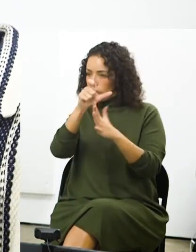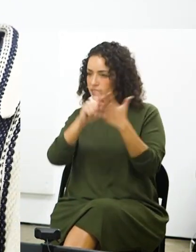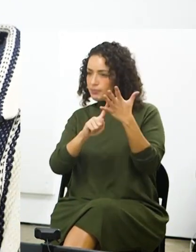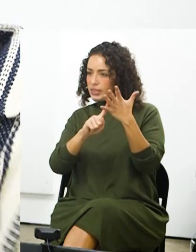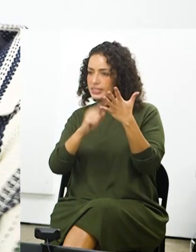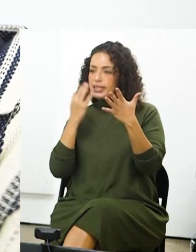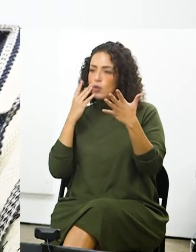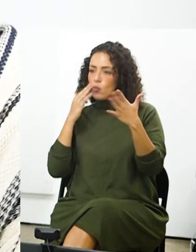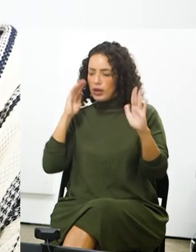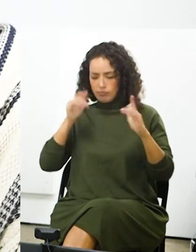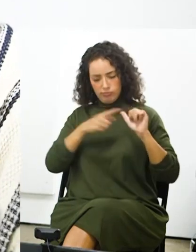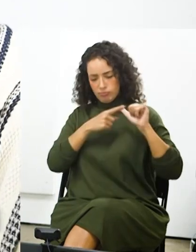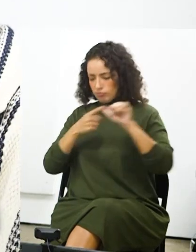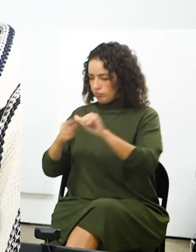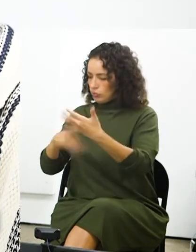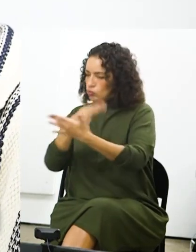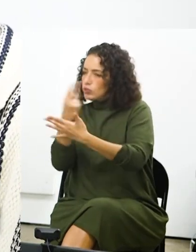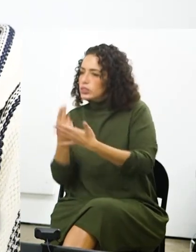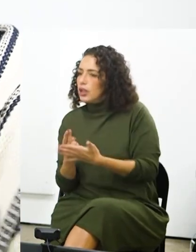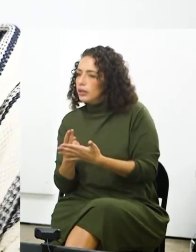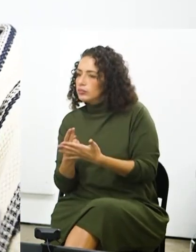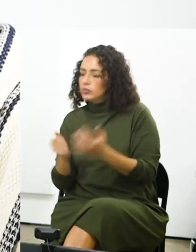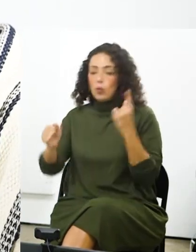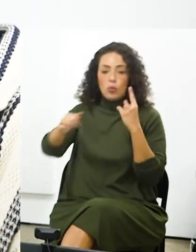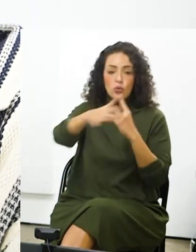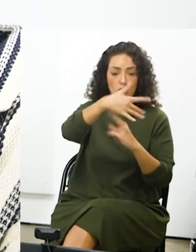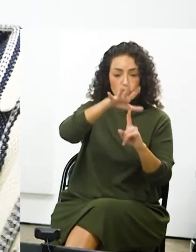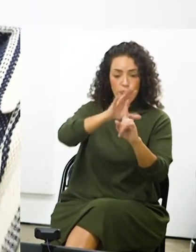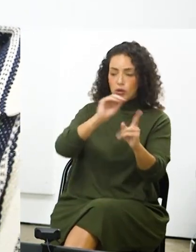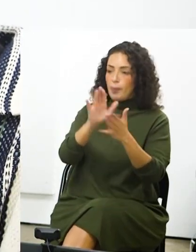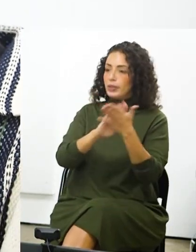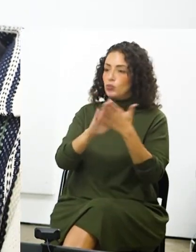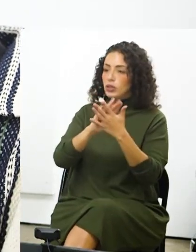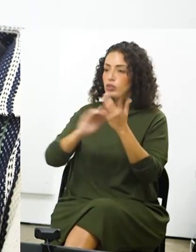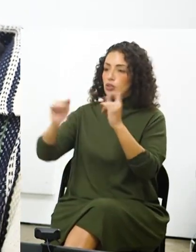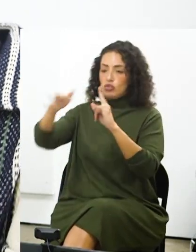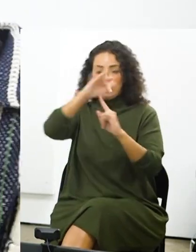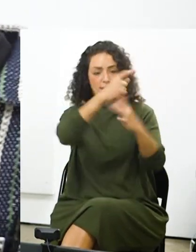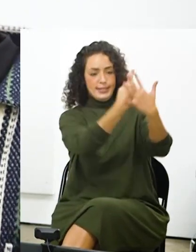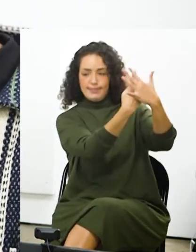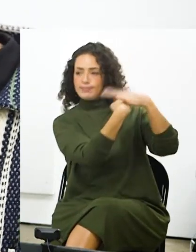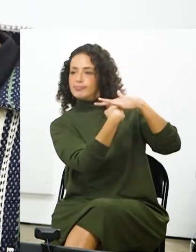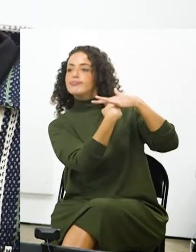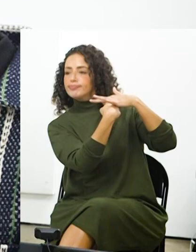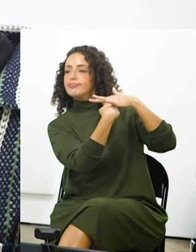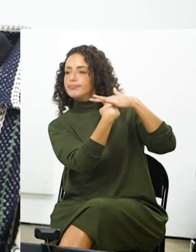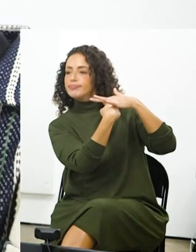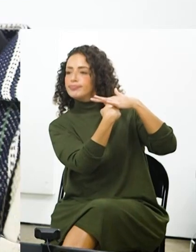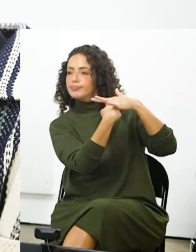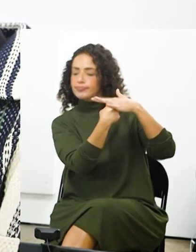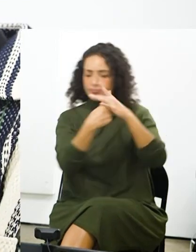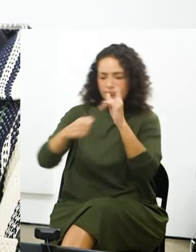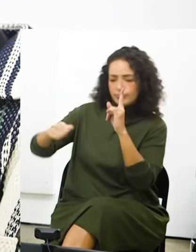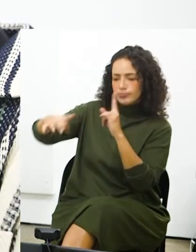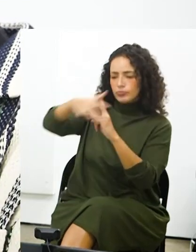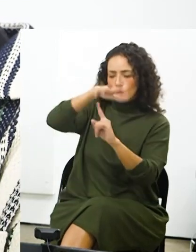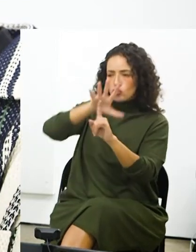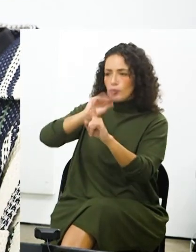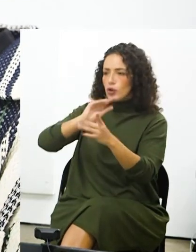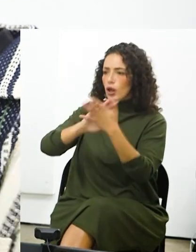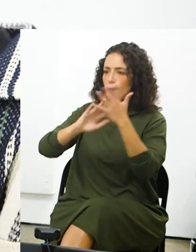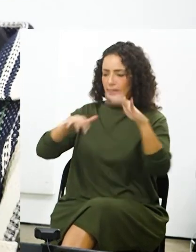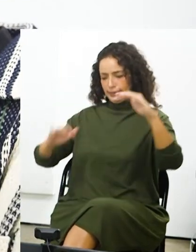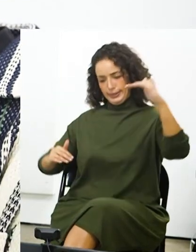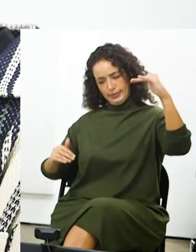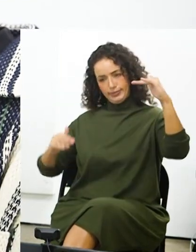So when we think about the social model as this thing where, people aren't disabled, but their society is disabling, what's the role of design in trying to